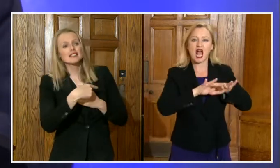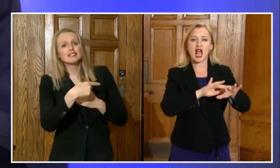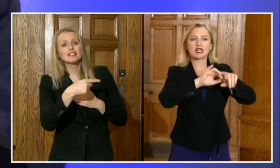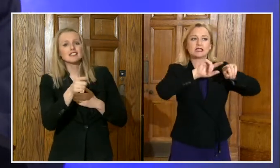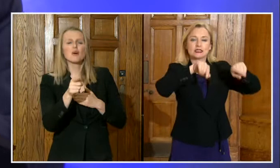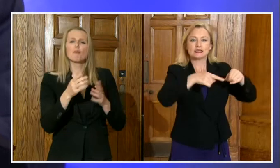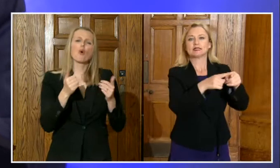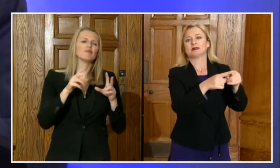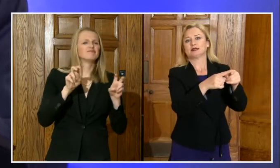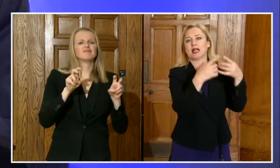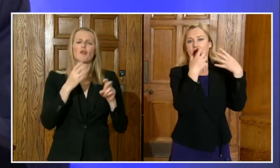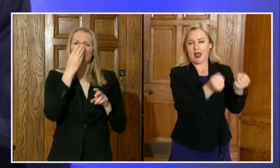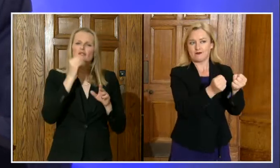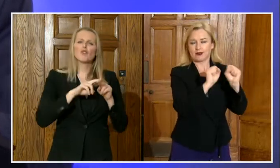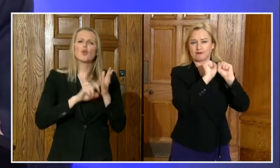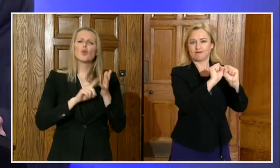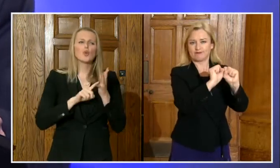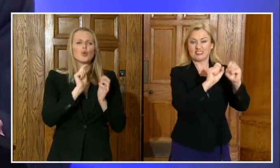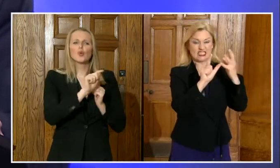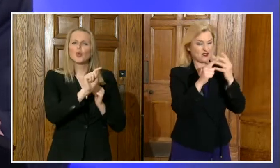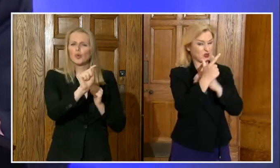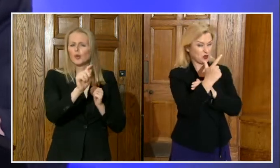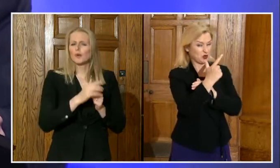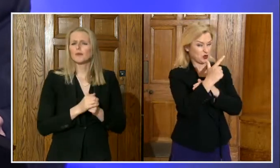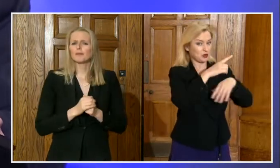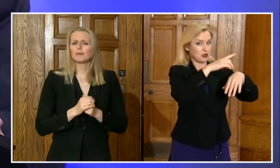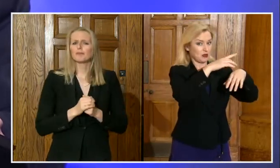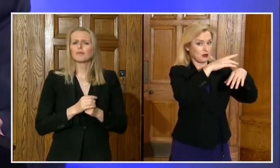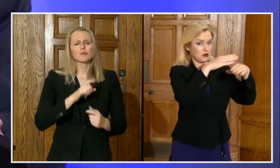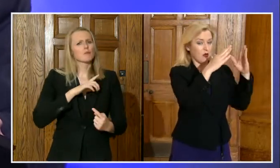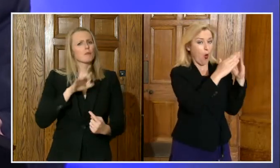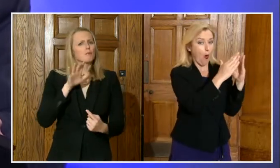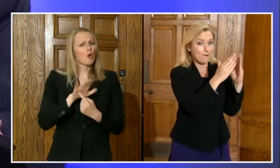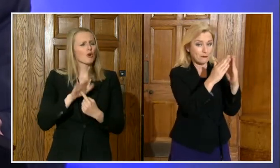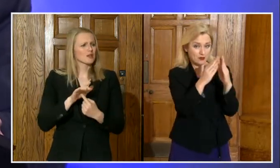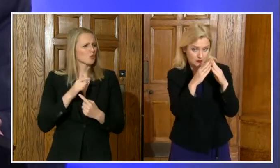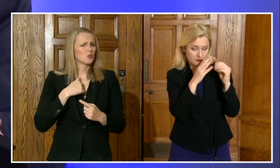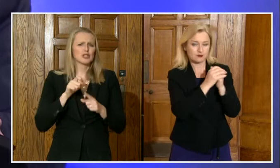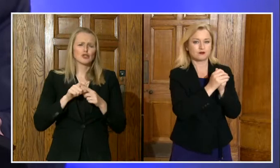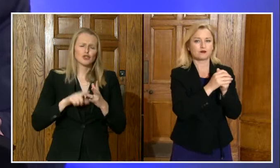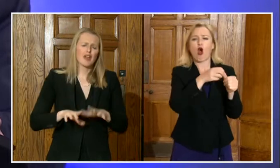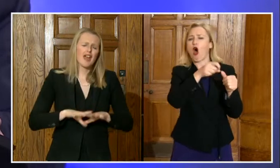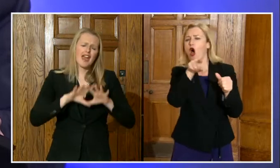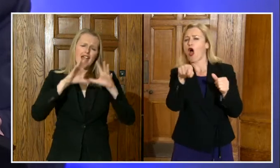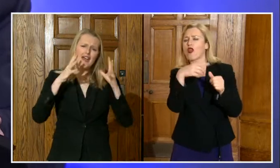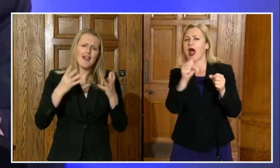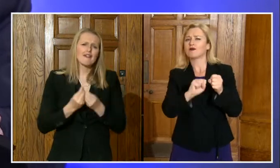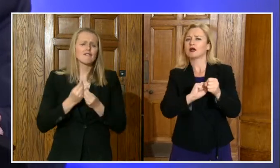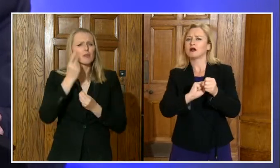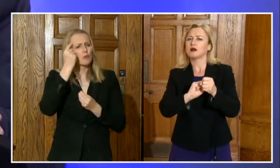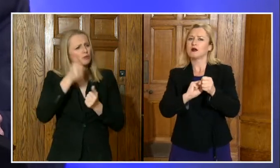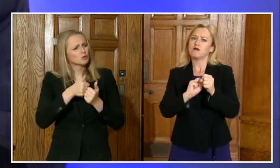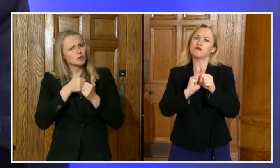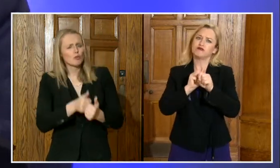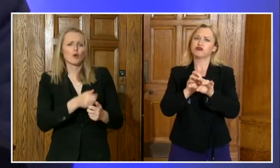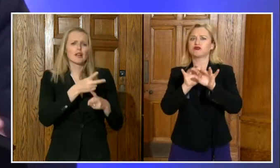common flu-like illnesses. That is why I want to ensure that everything that can be done to support our homes and all the